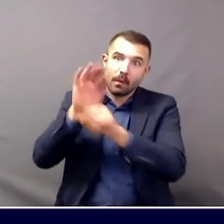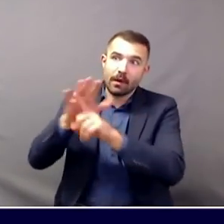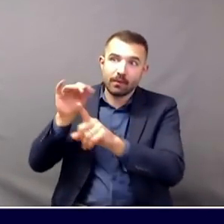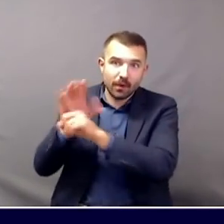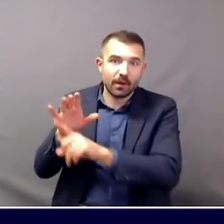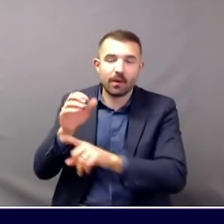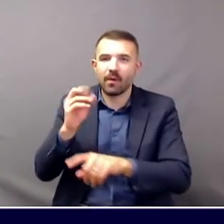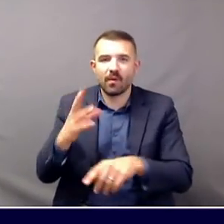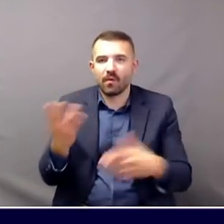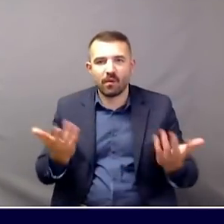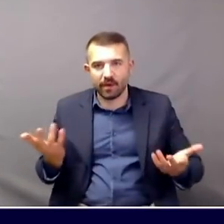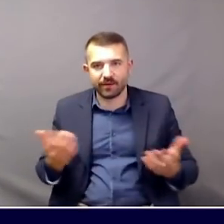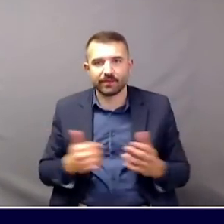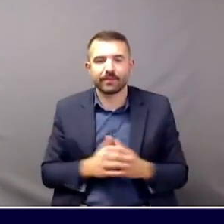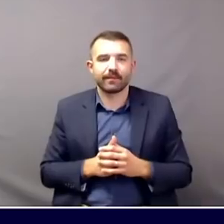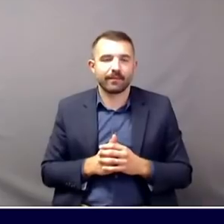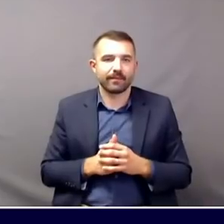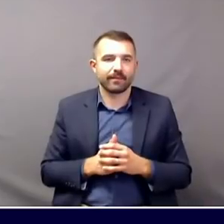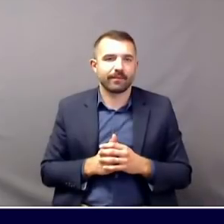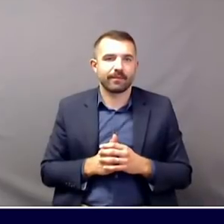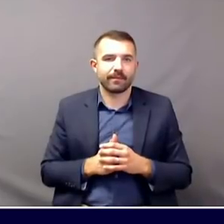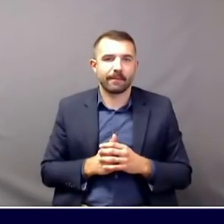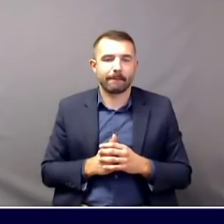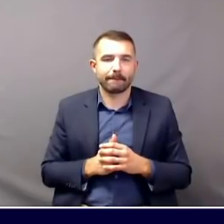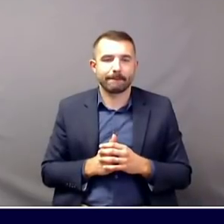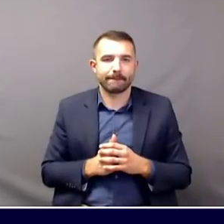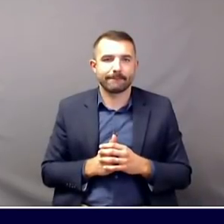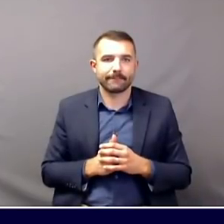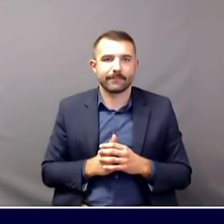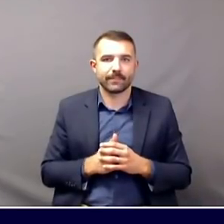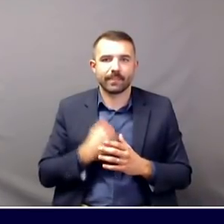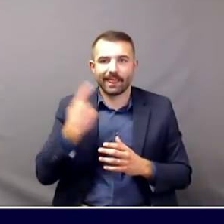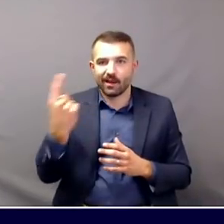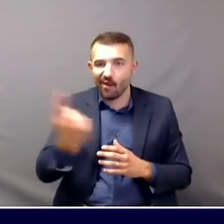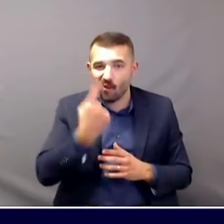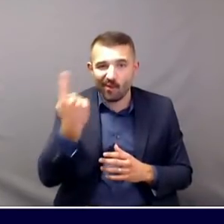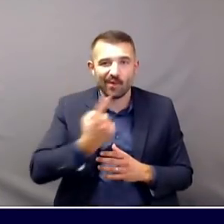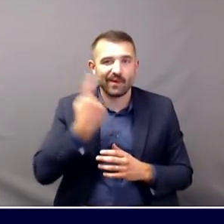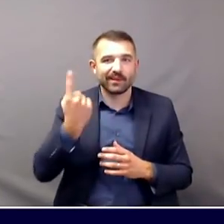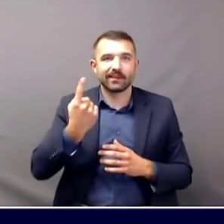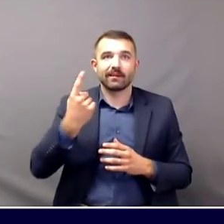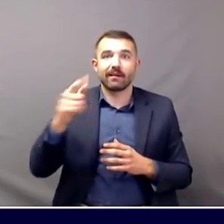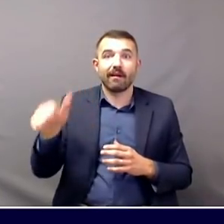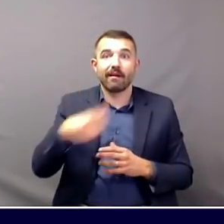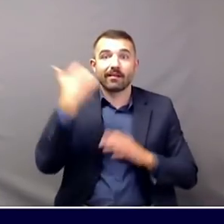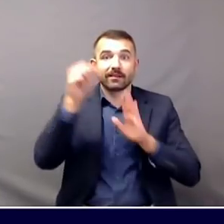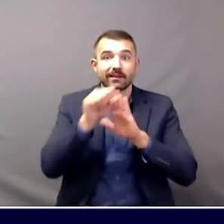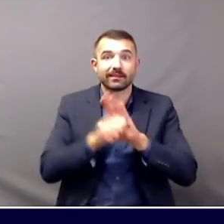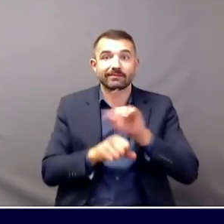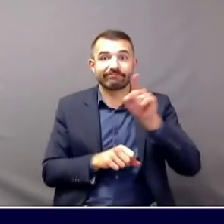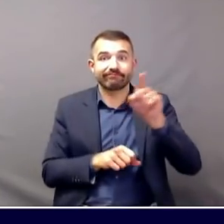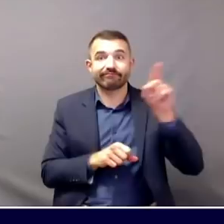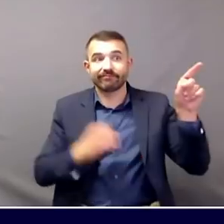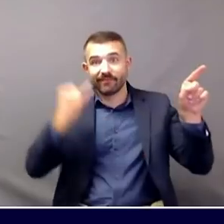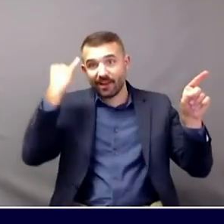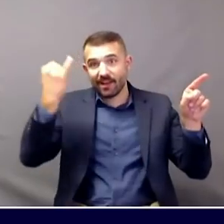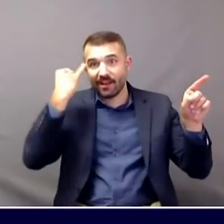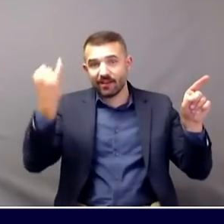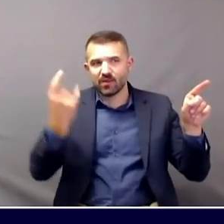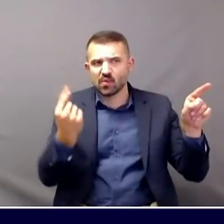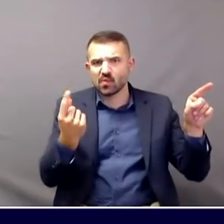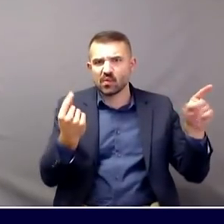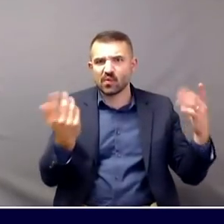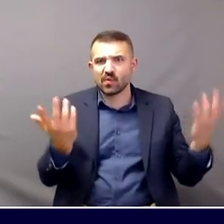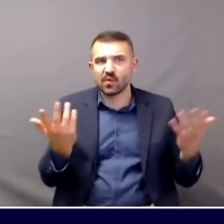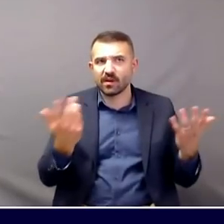Eric, I'll start. We're always looking at ideas that other states are exploring, and not just in practice, but